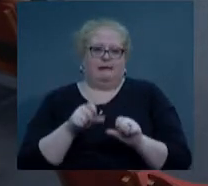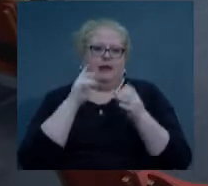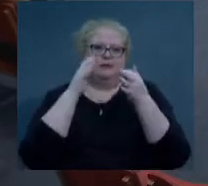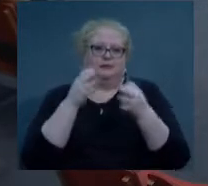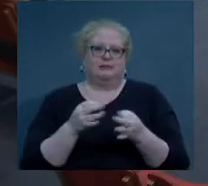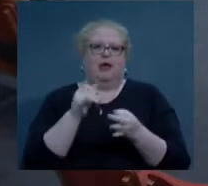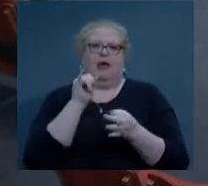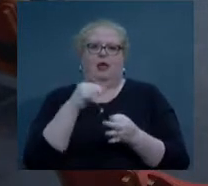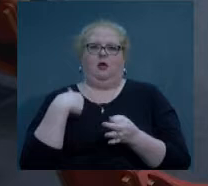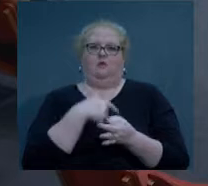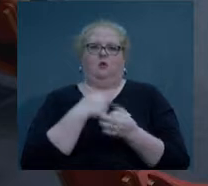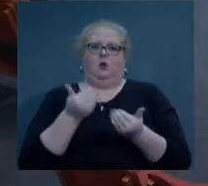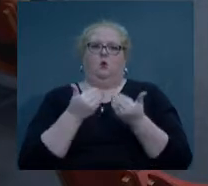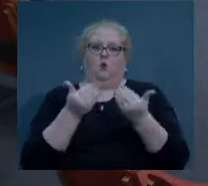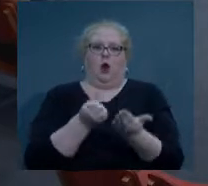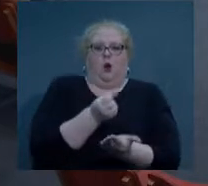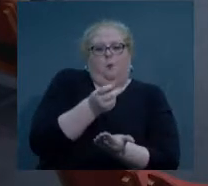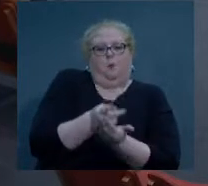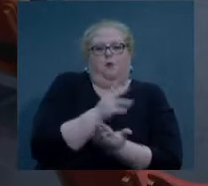application.